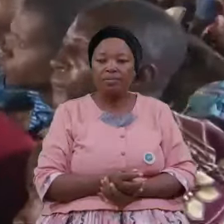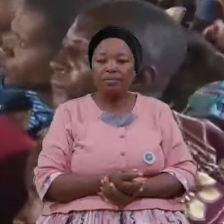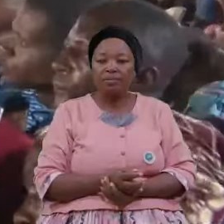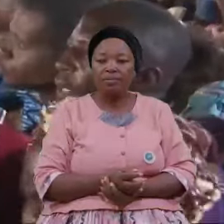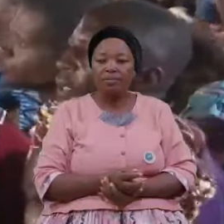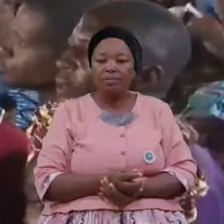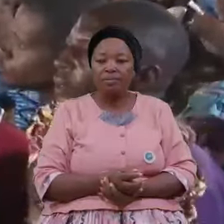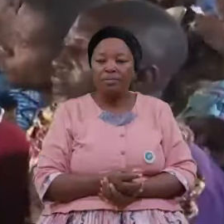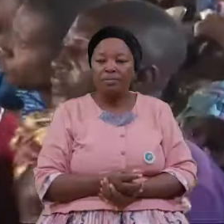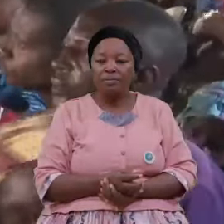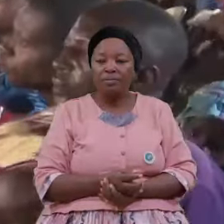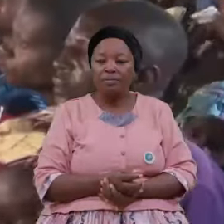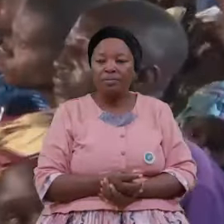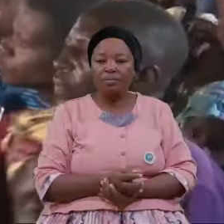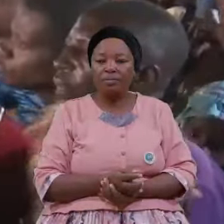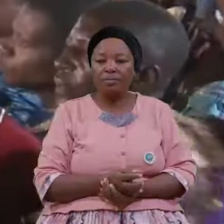13 digits.